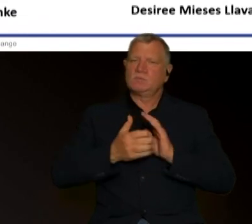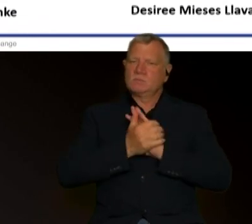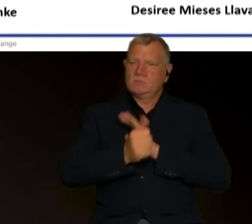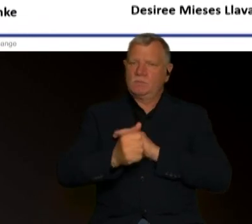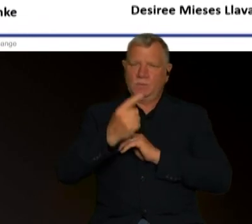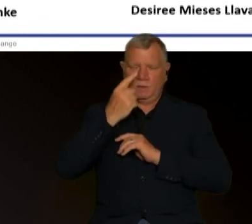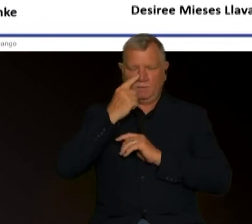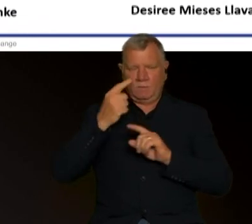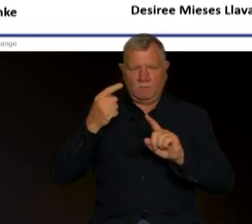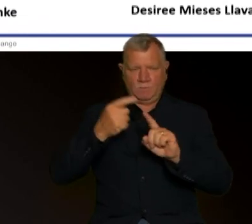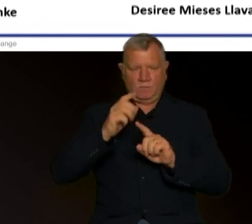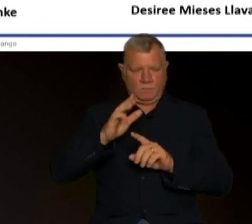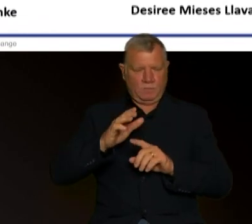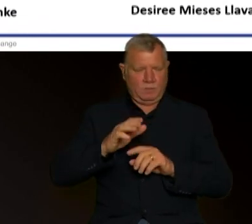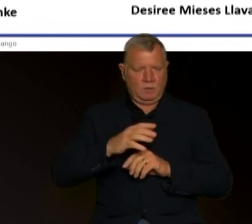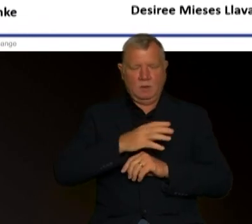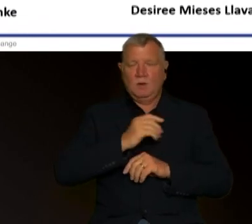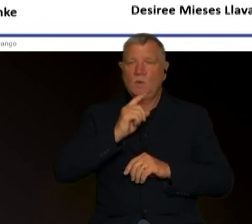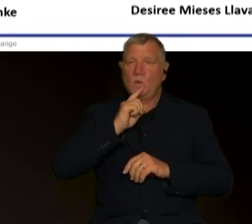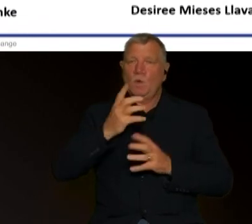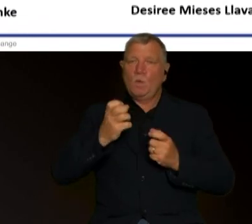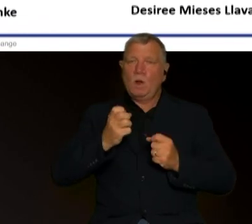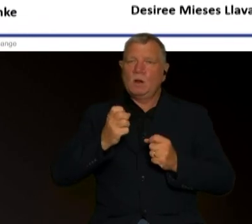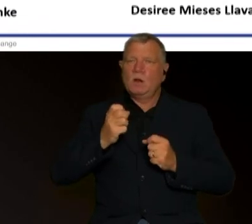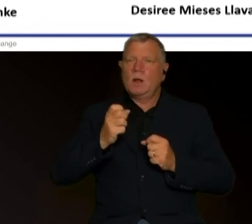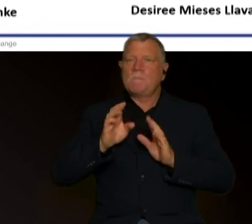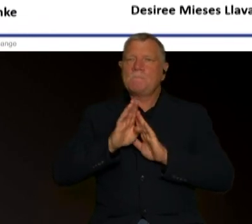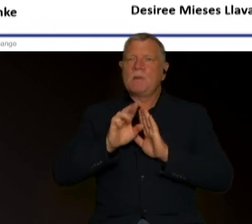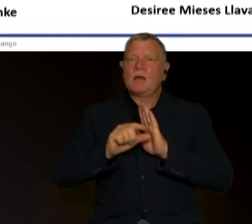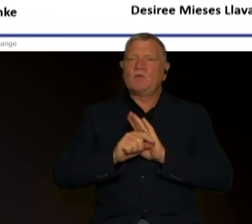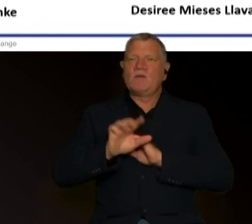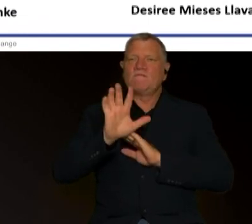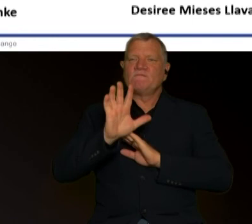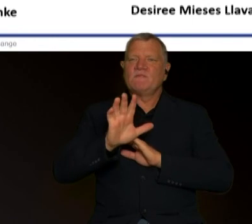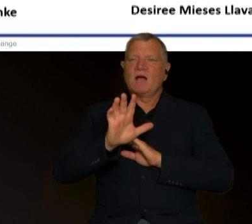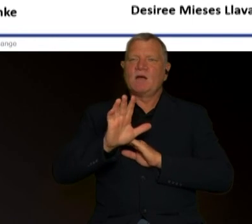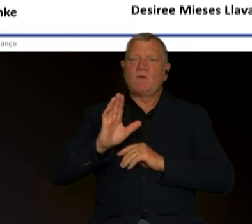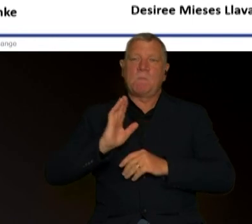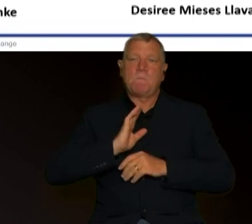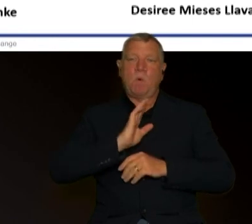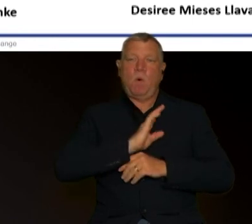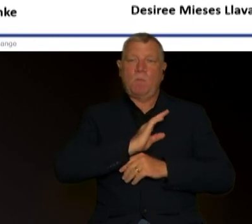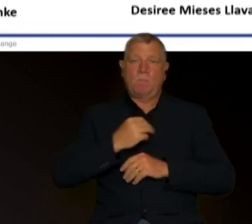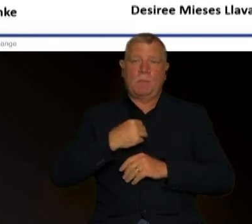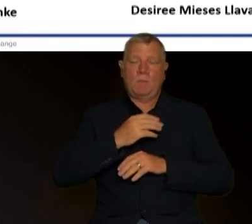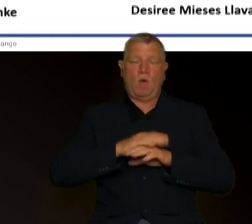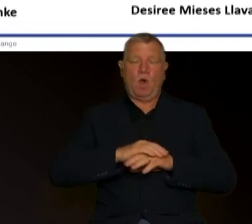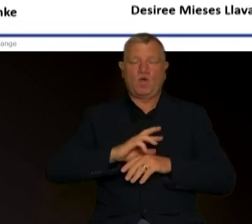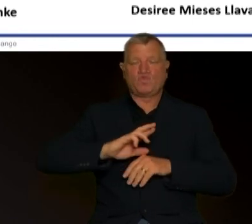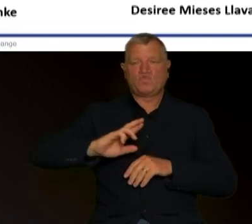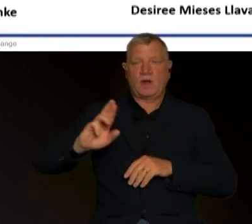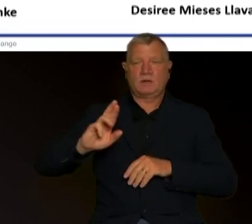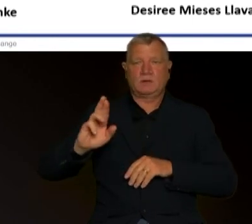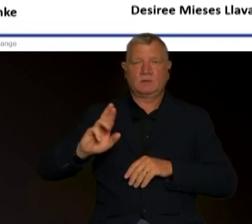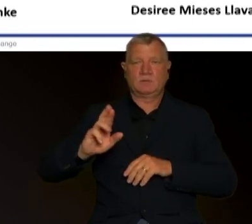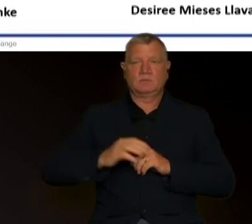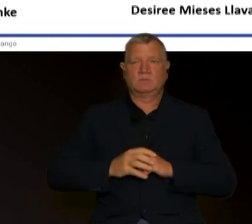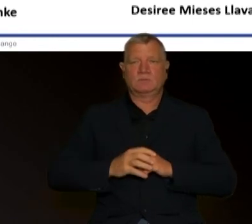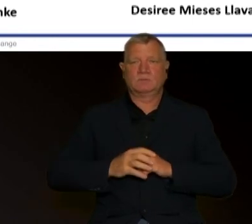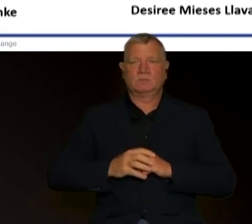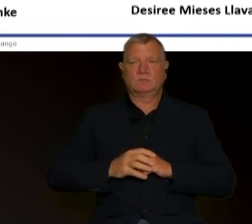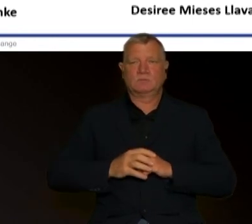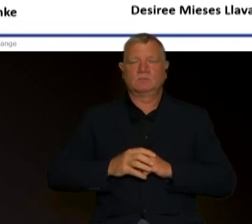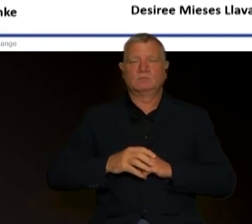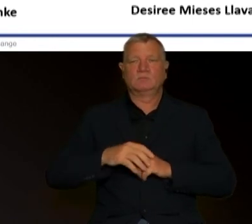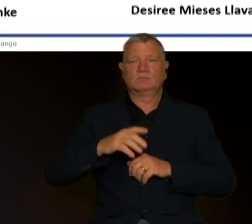trust's objectives. In particular, though, I want to highlight the background of the 5 Pension Reserve Board members on the right. The 5